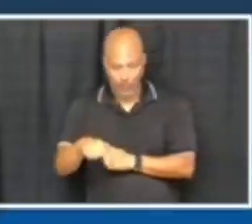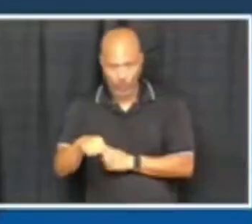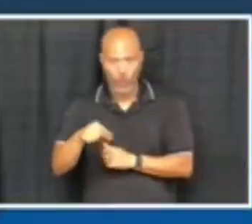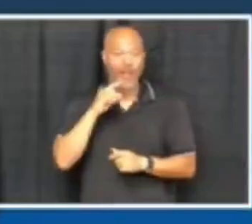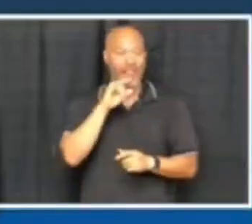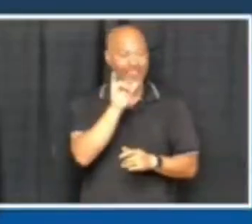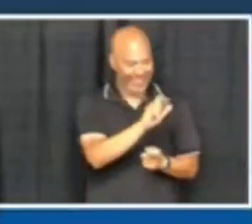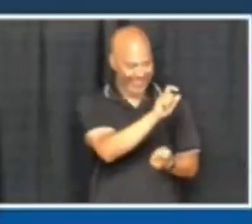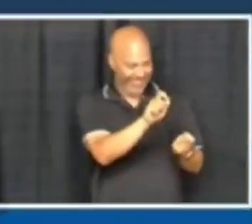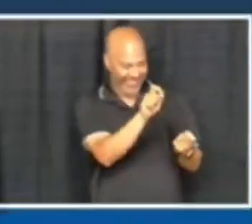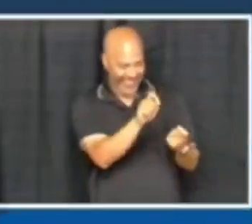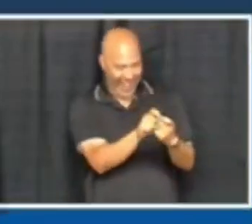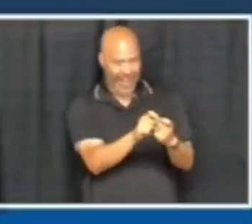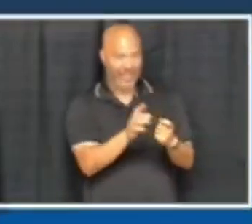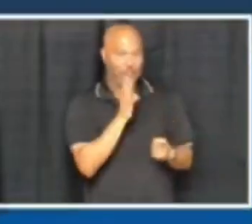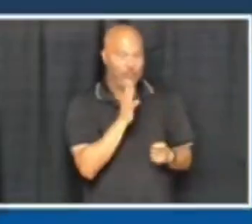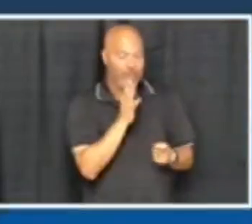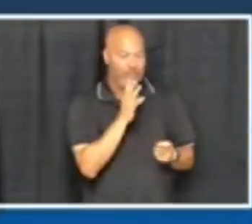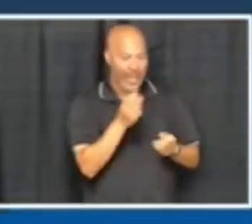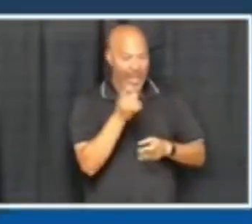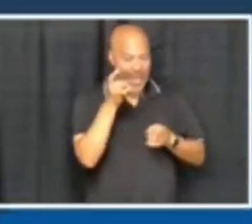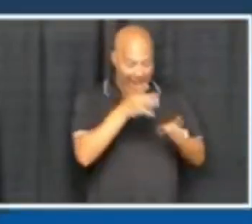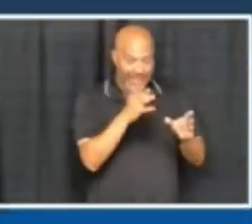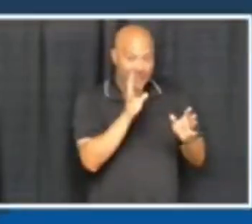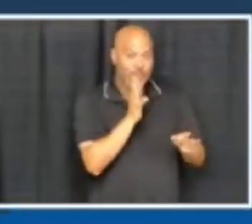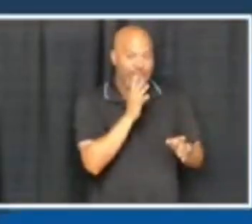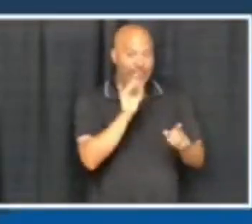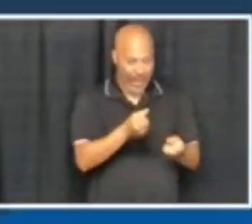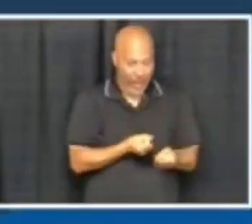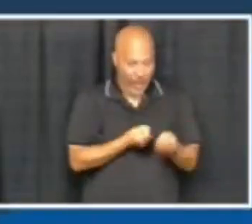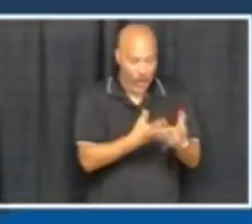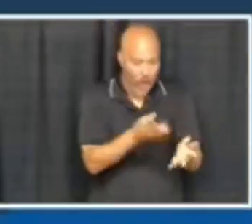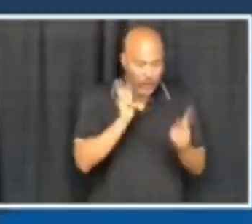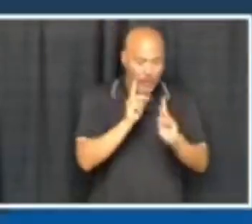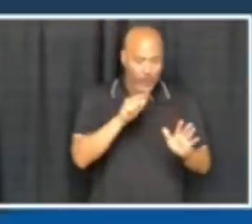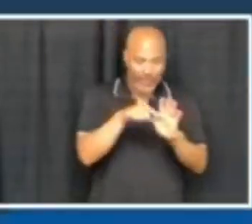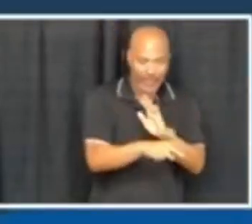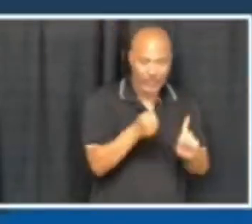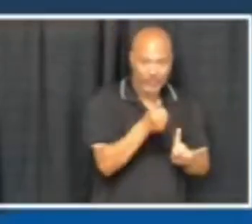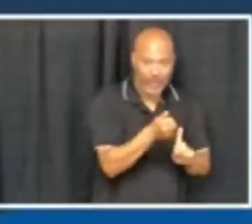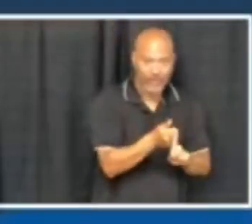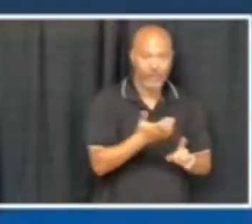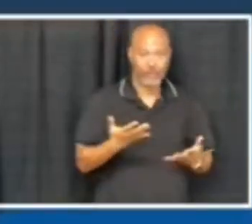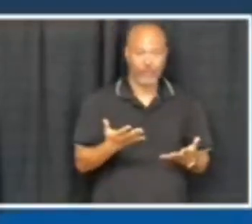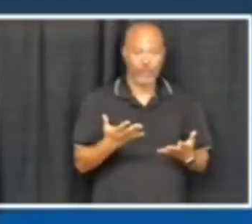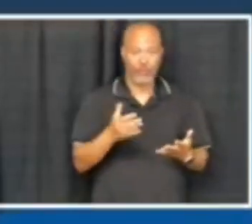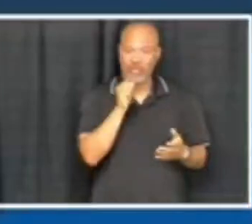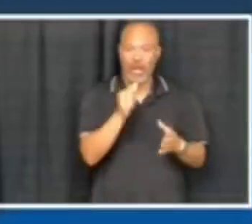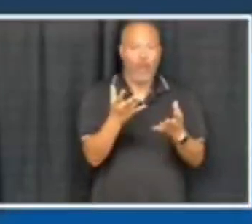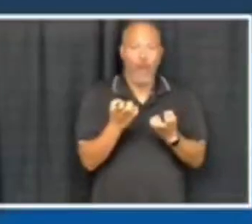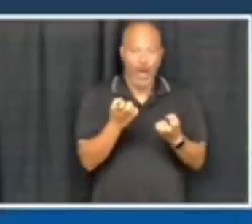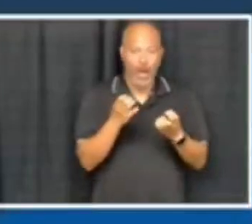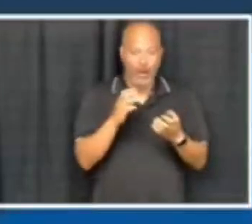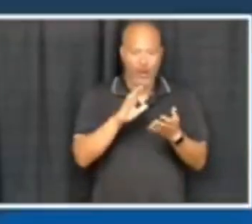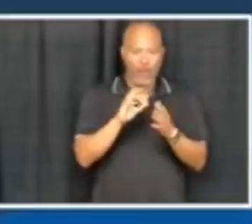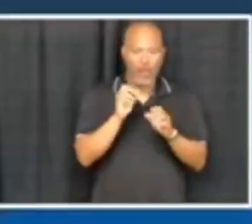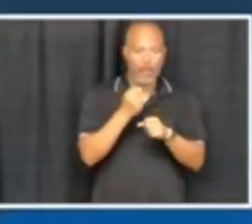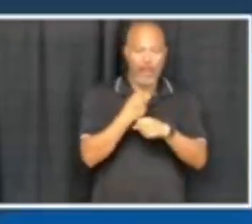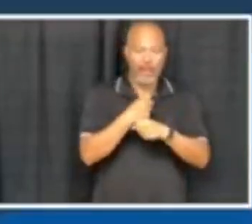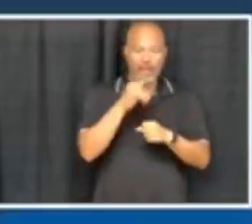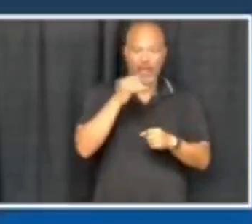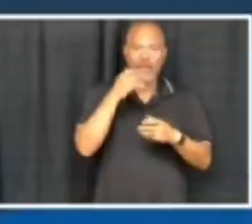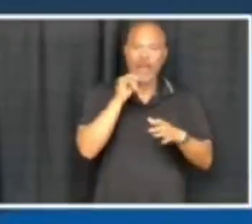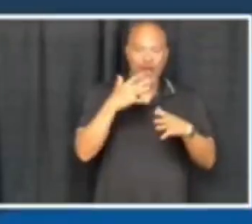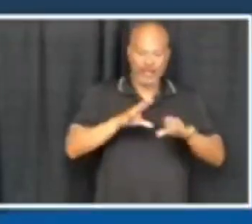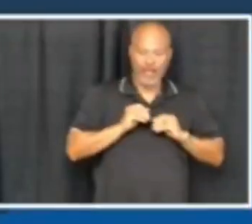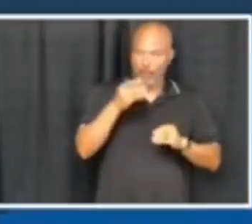this kind of speech, hate speech, that causes them to not want to be the way God made them,